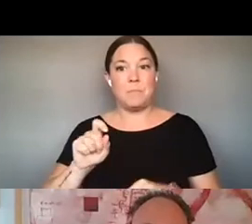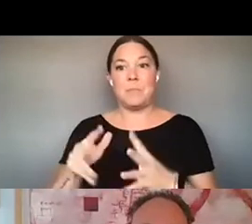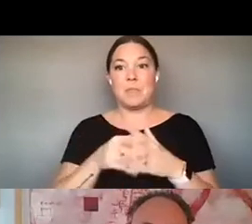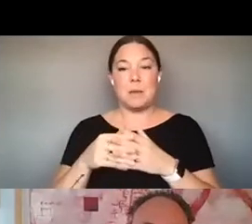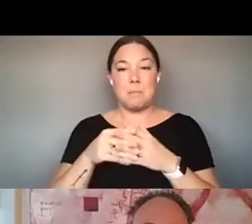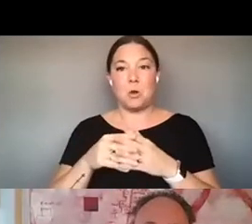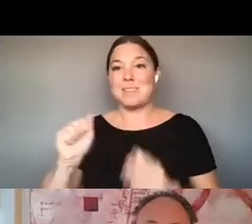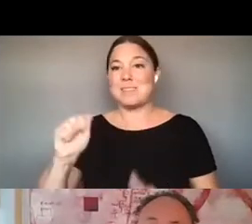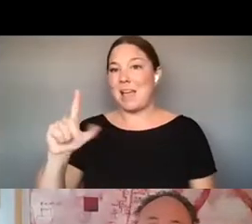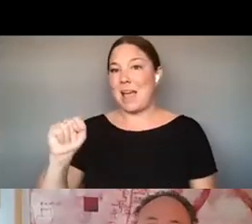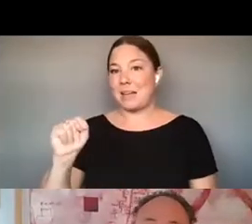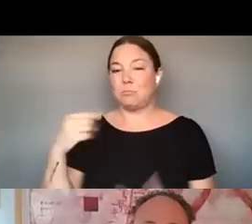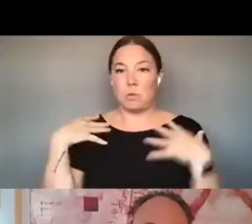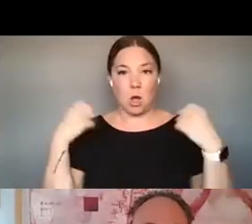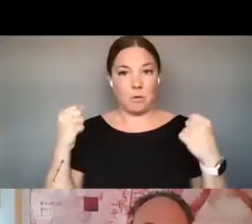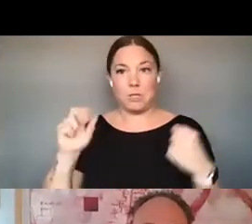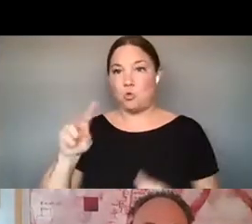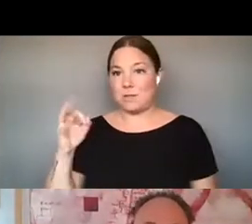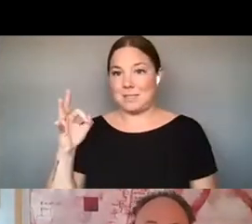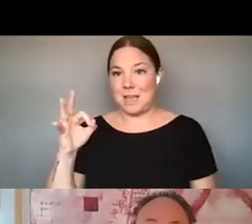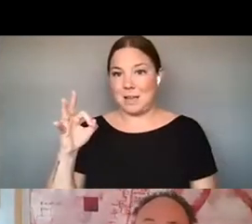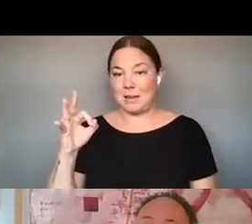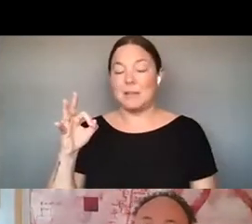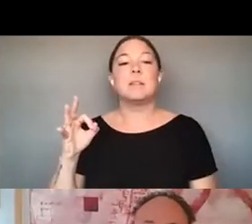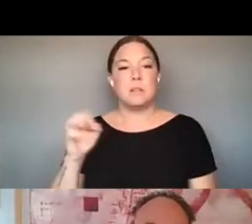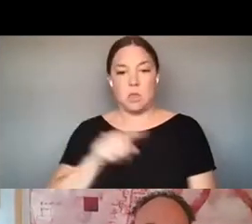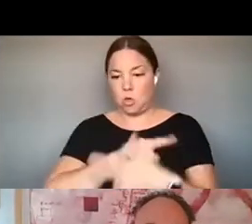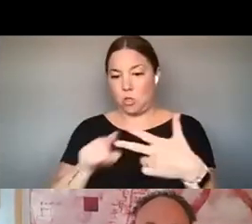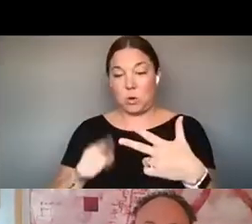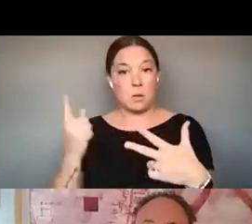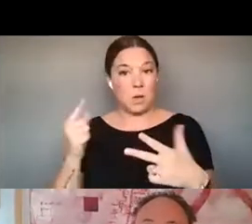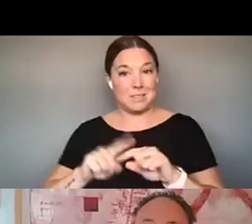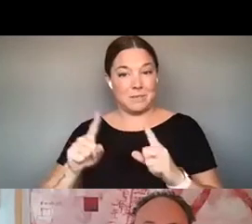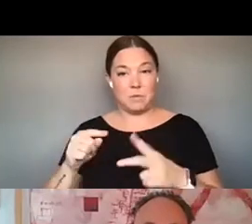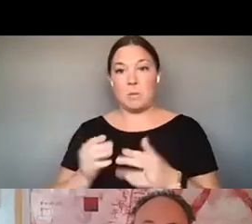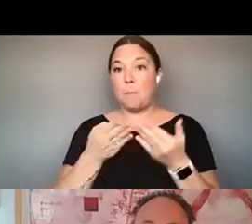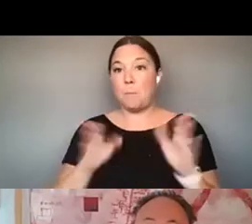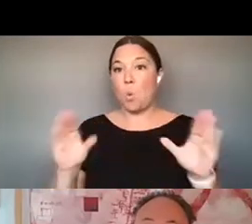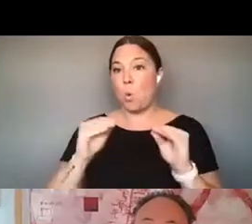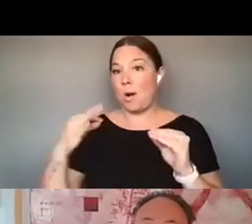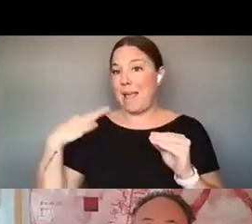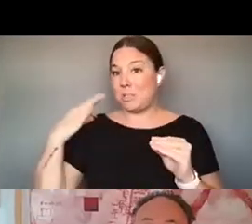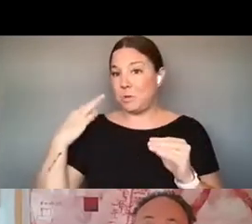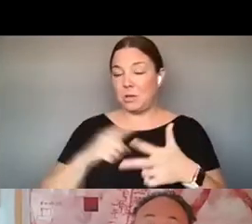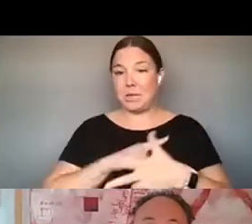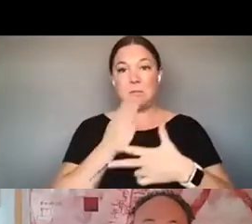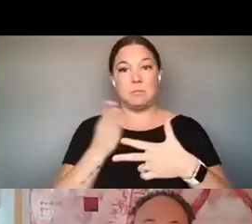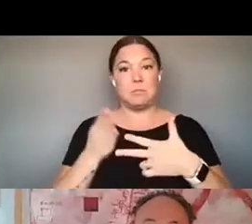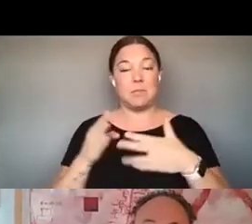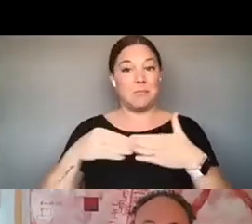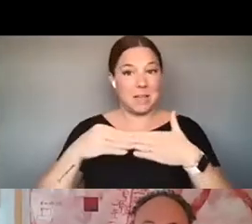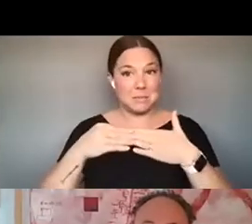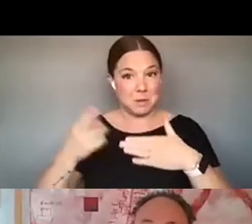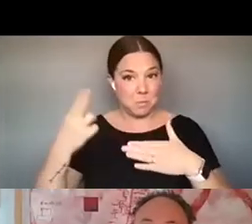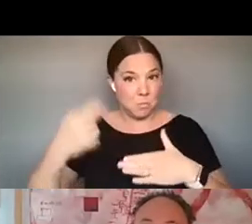2009. Those three distinctions are wider eligibility, greater flexibility, and a focus on